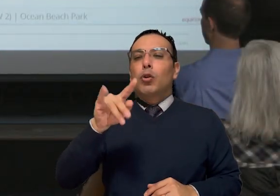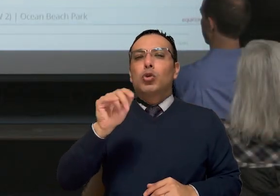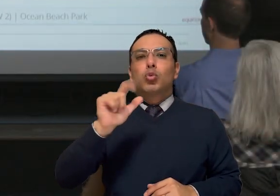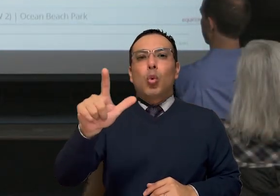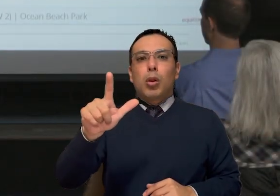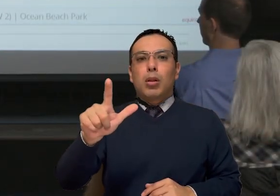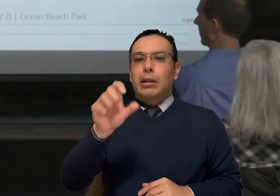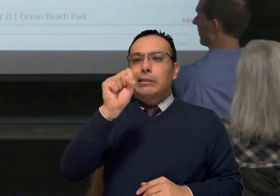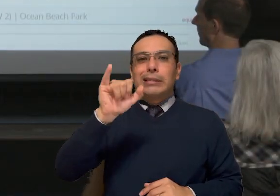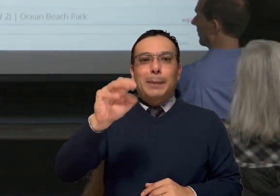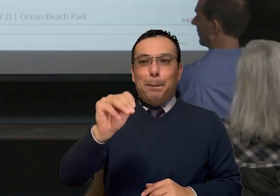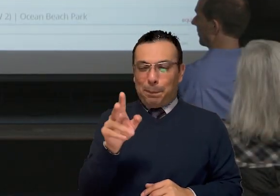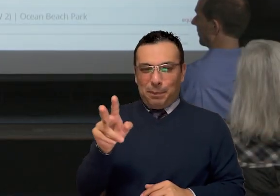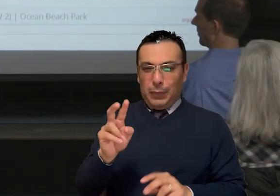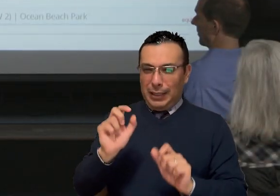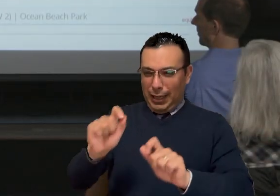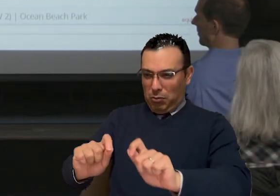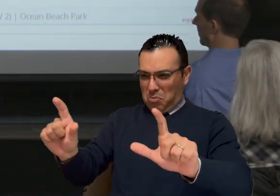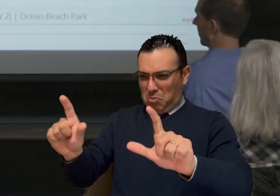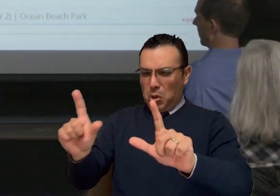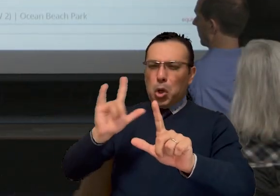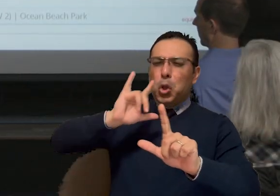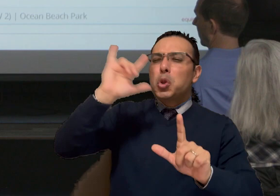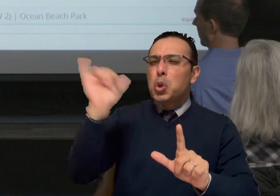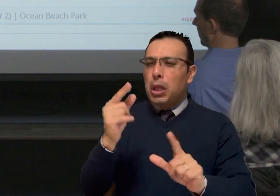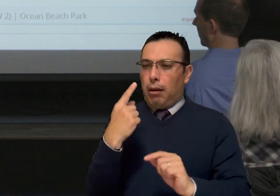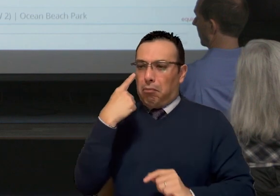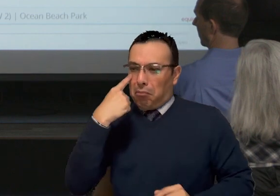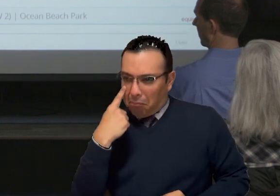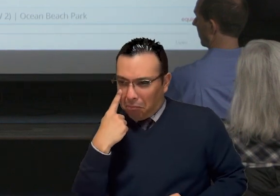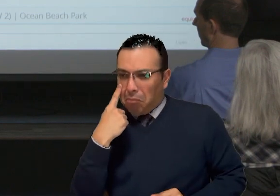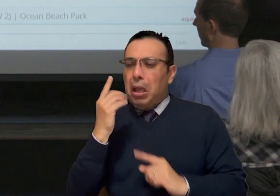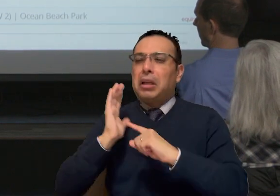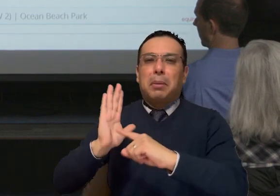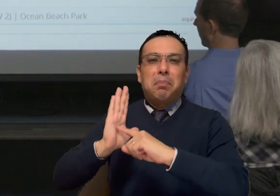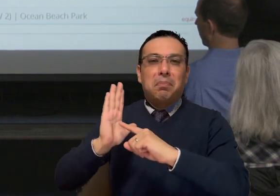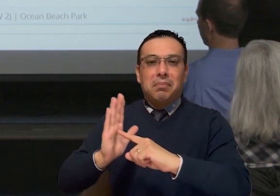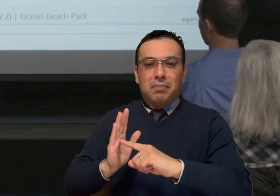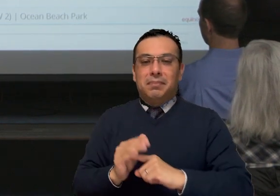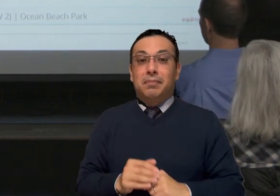everyone to go check that out. And as I mentioned, this is on a map outside.